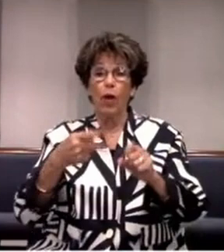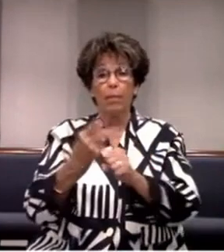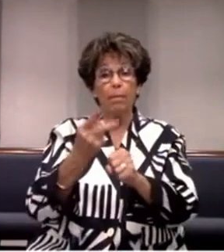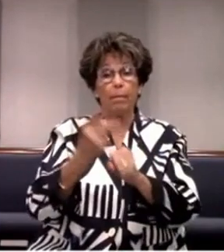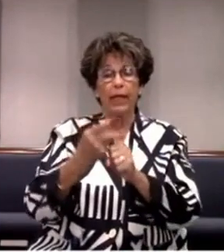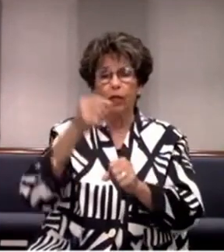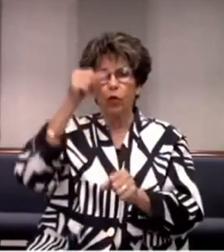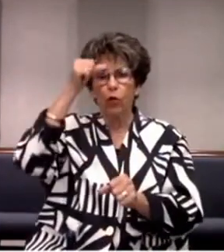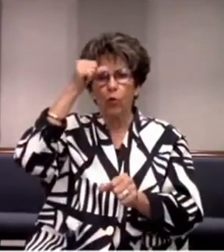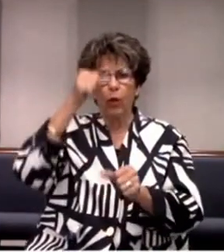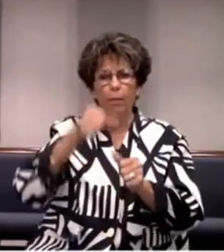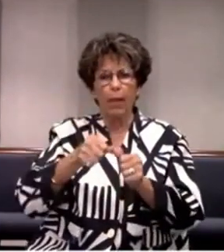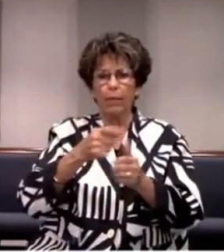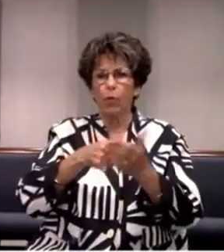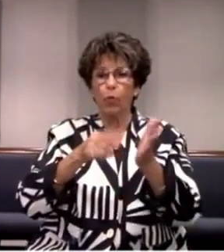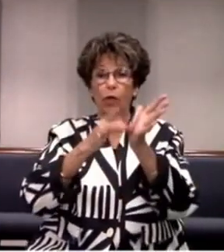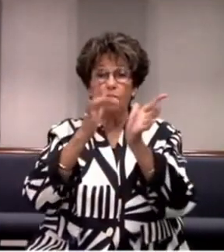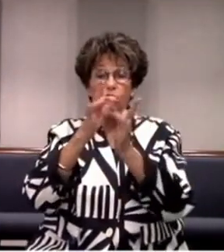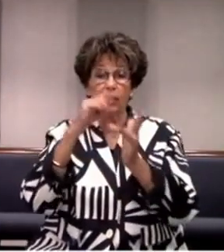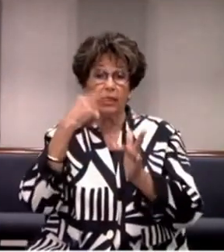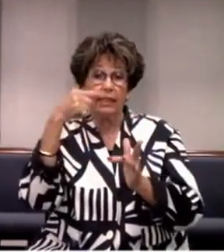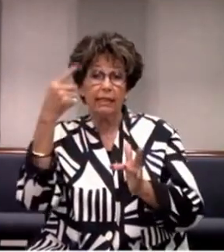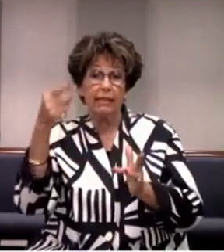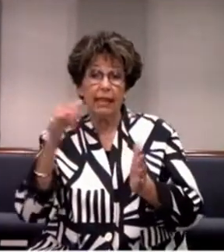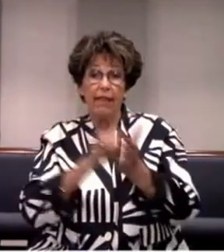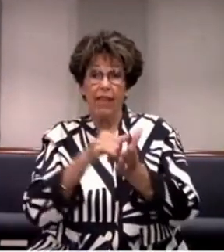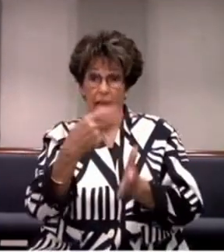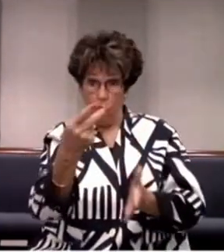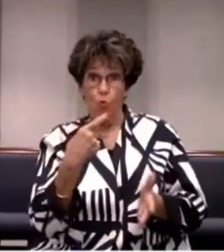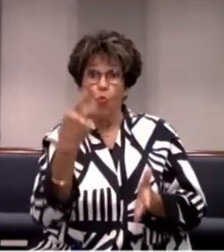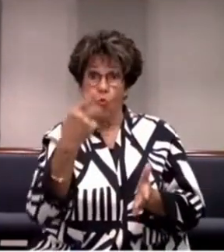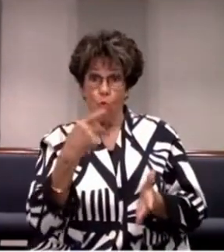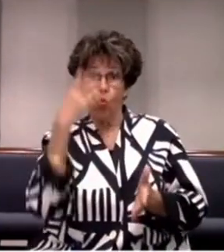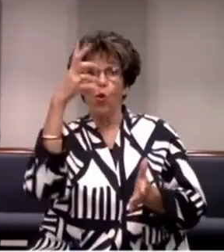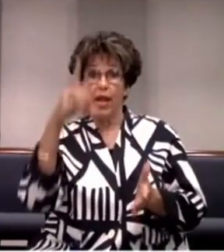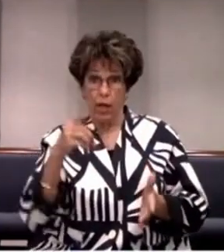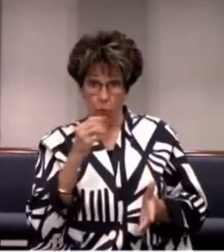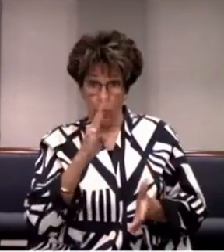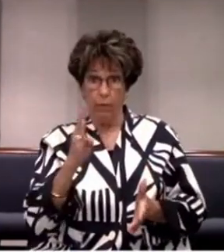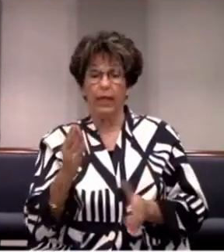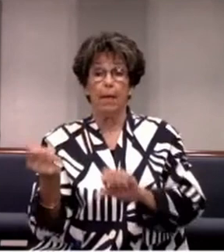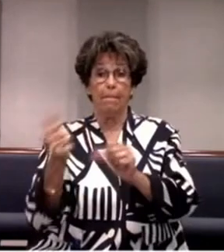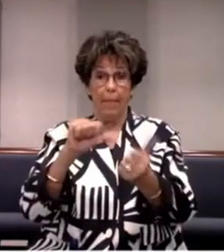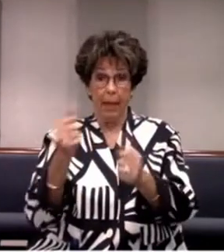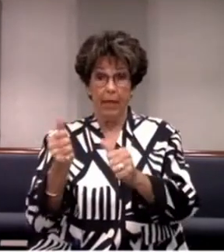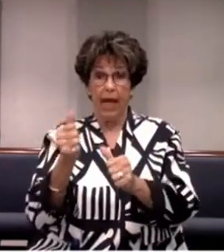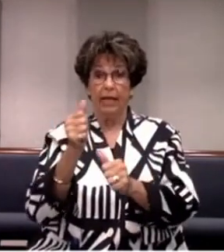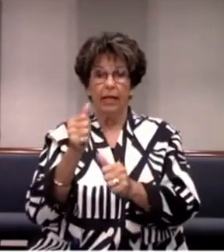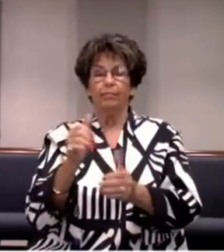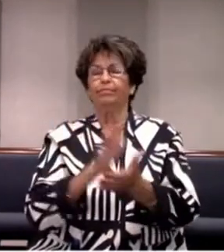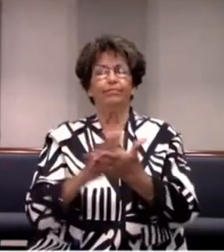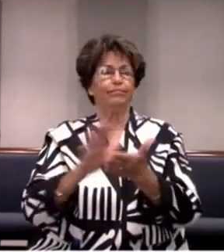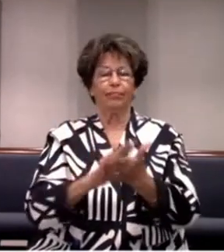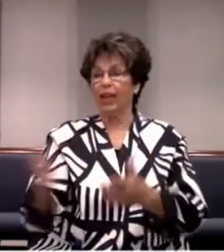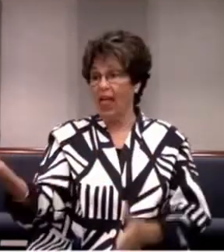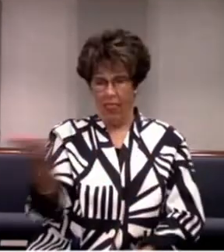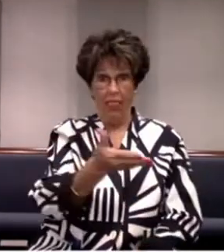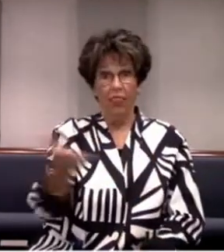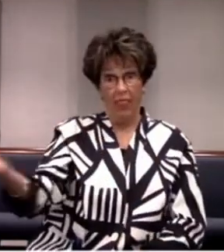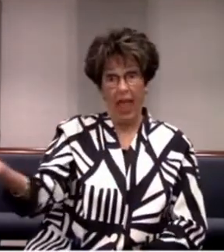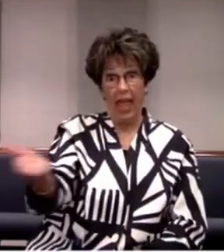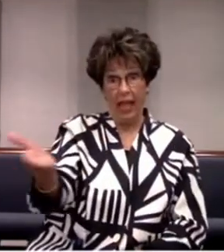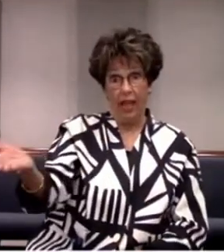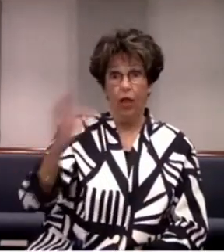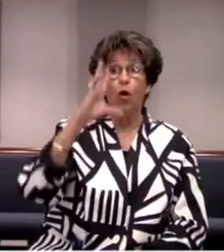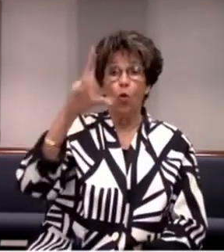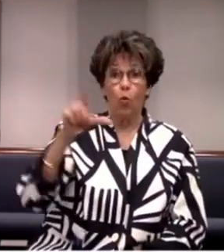remembered what Jesus said, that we would be baptized by the Holy Ghost. Just for sake of